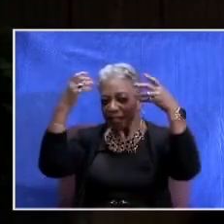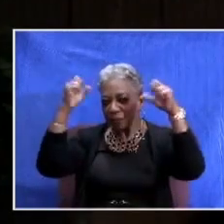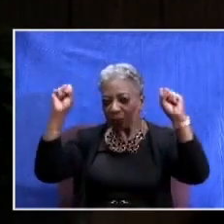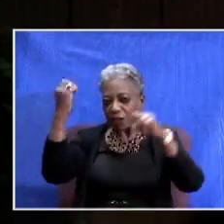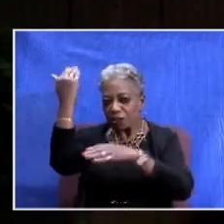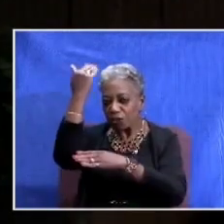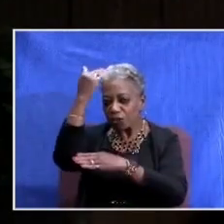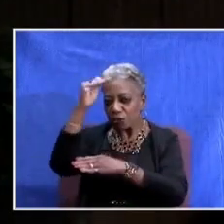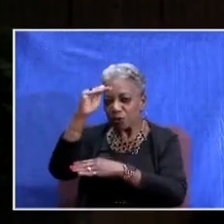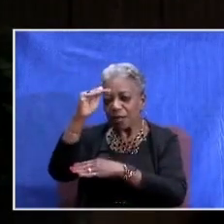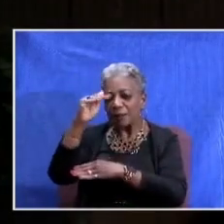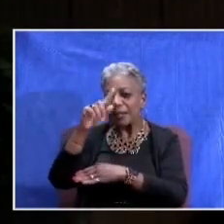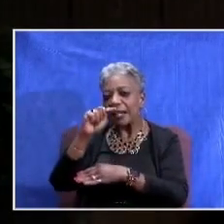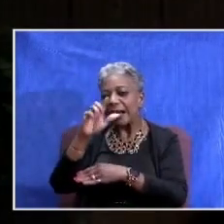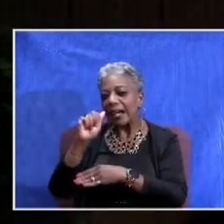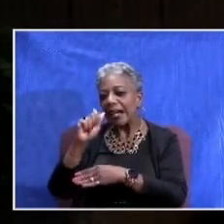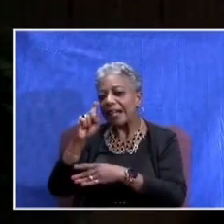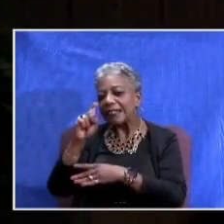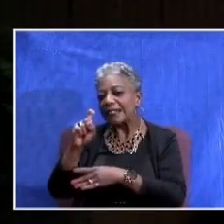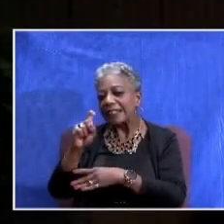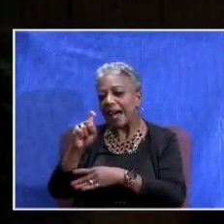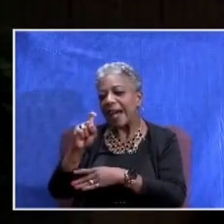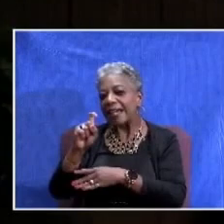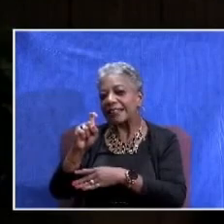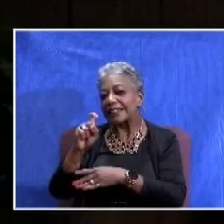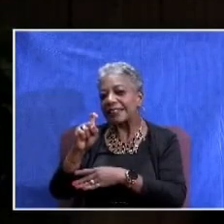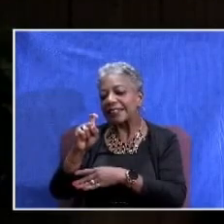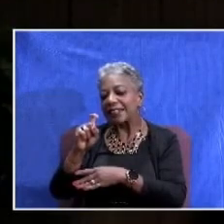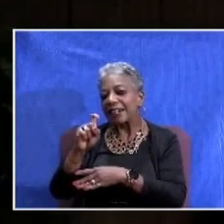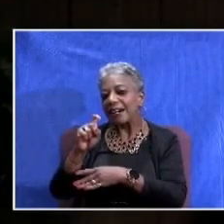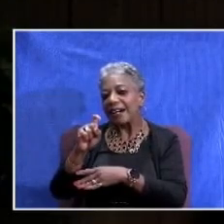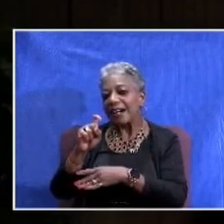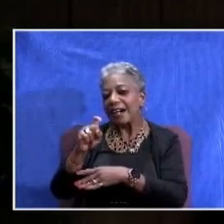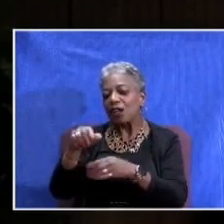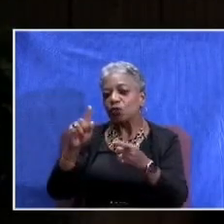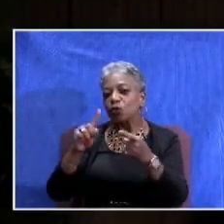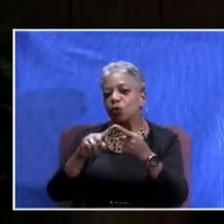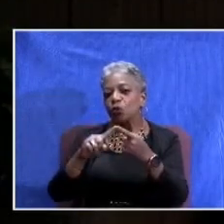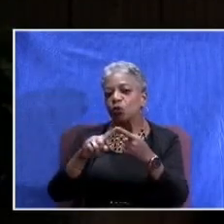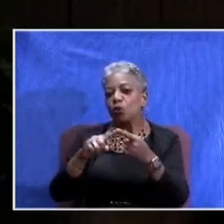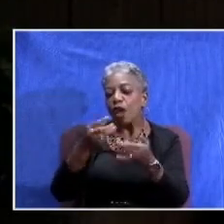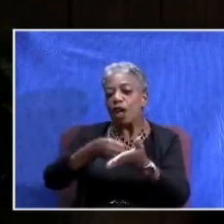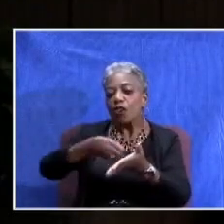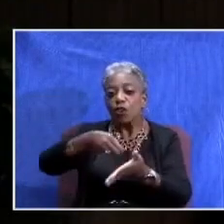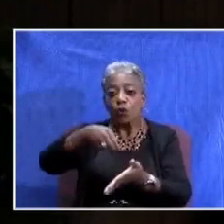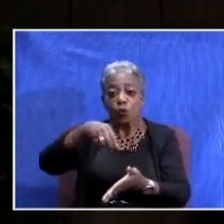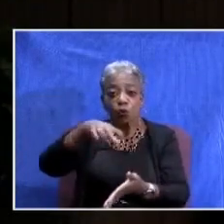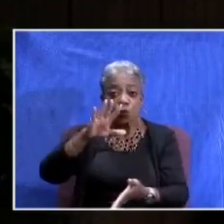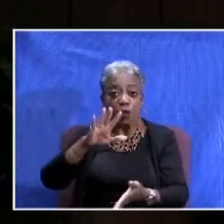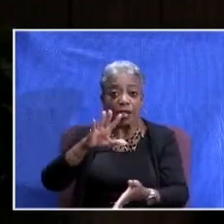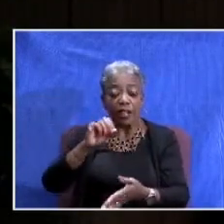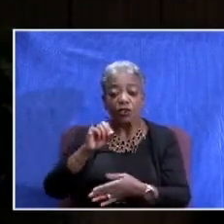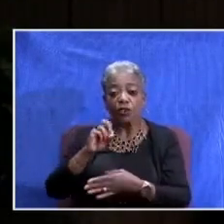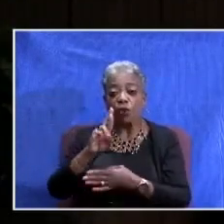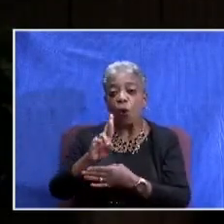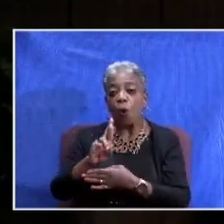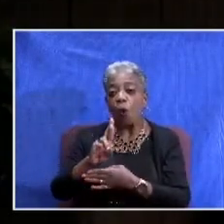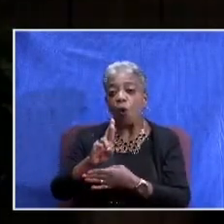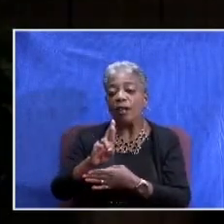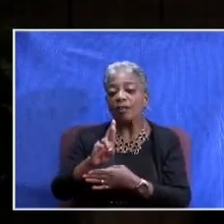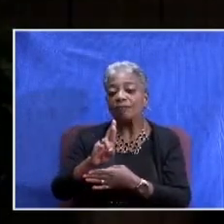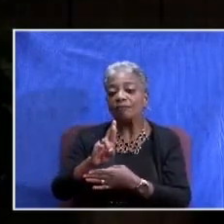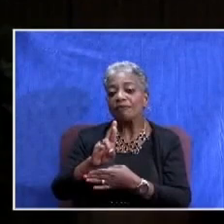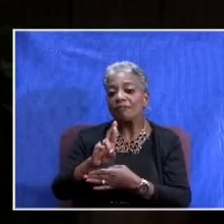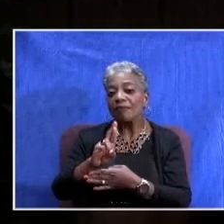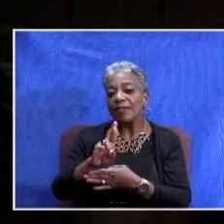to the rich. Pass a guaranteed jobs bill like they had